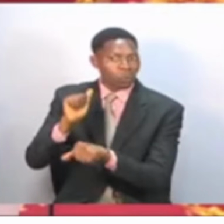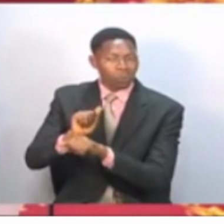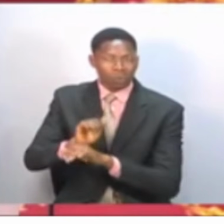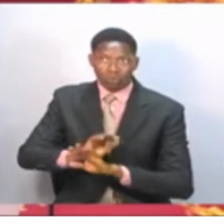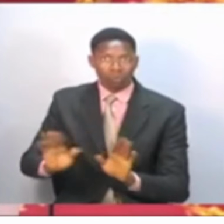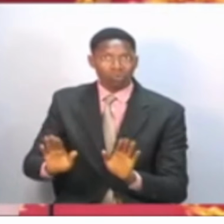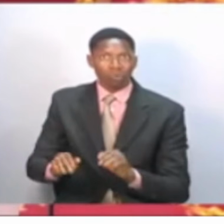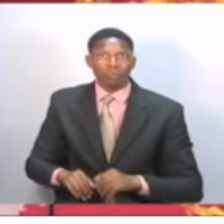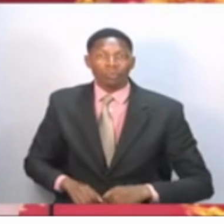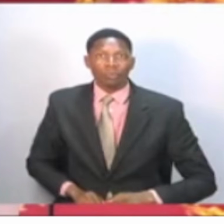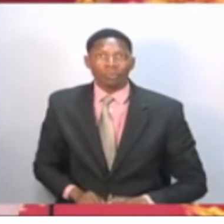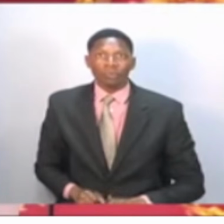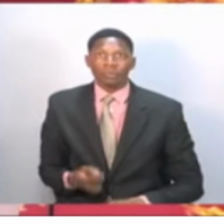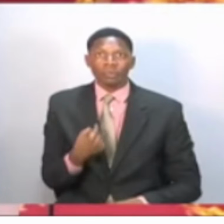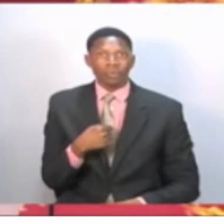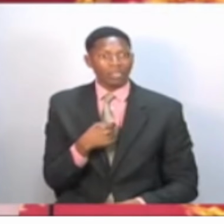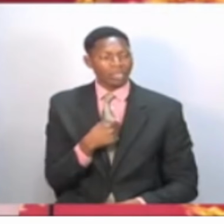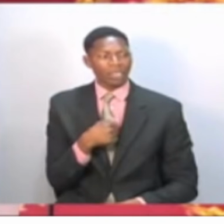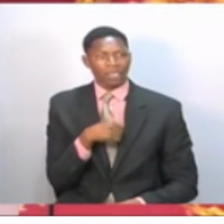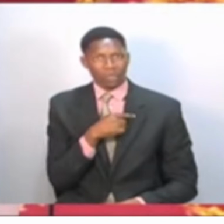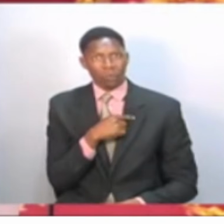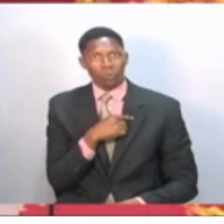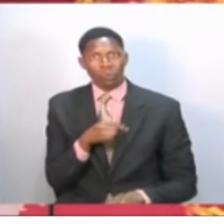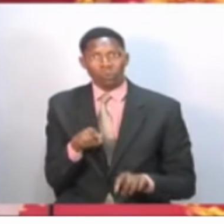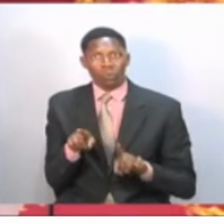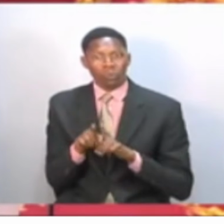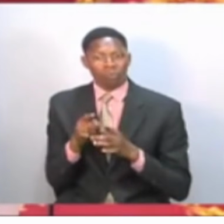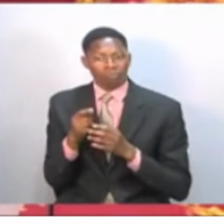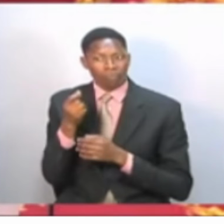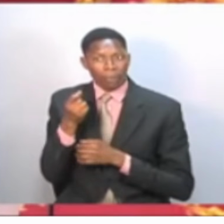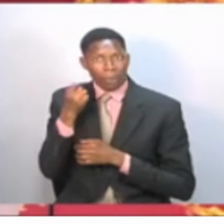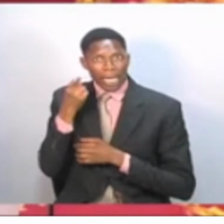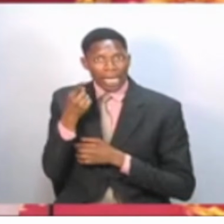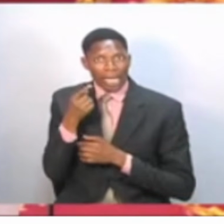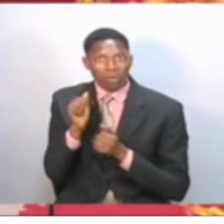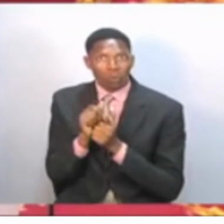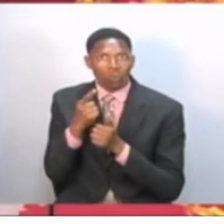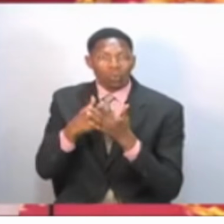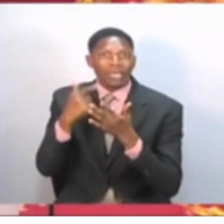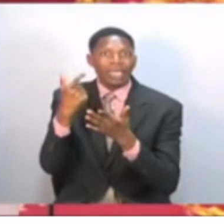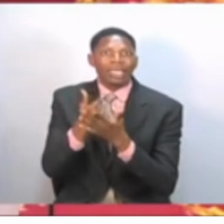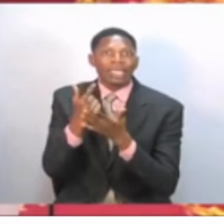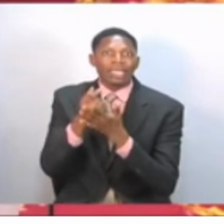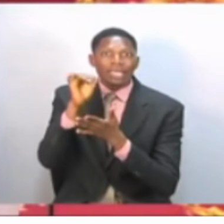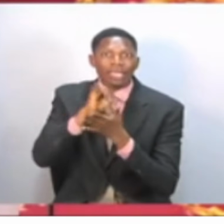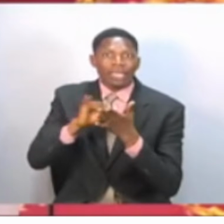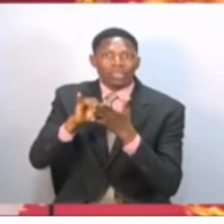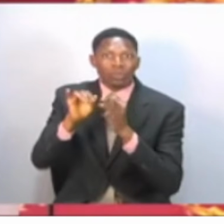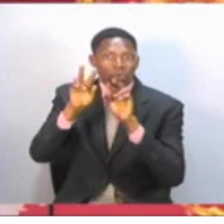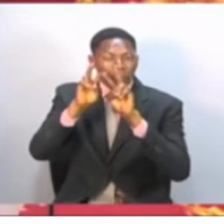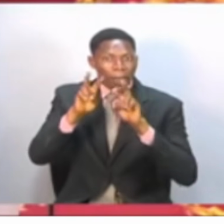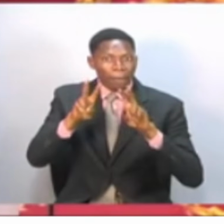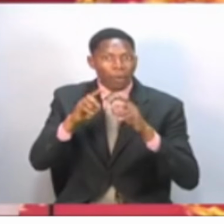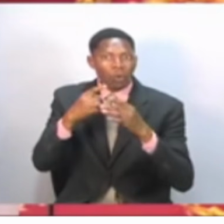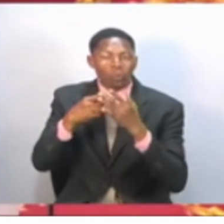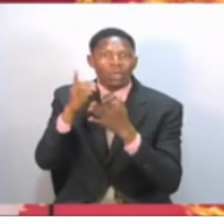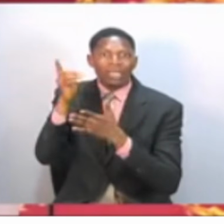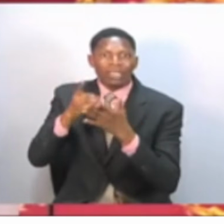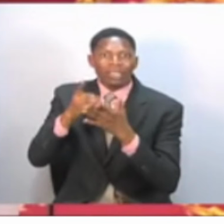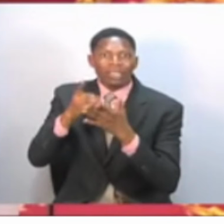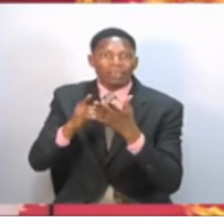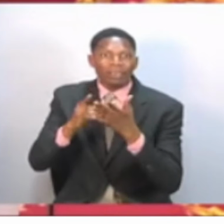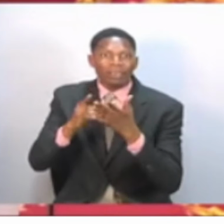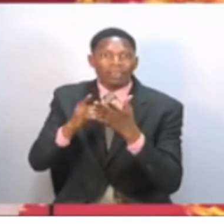Mr. Speaker, we have also reached an understanding with the Ghana Institution of Surveyors to develop a local capacity of